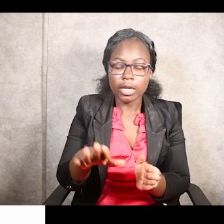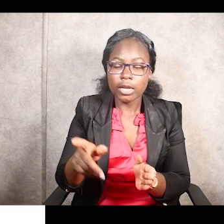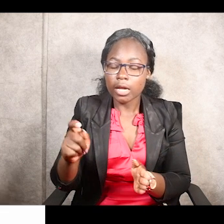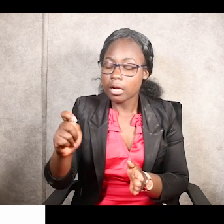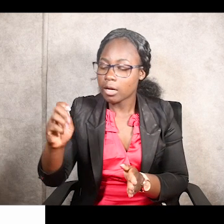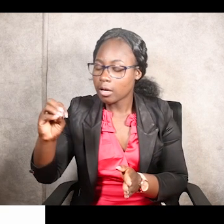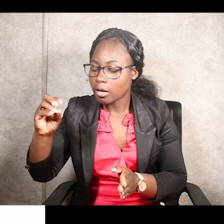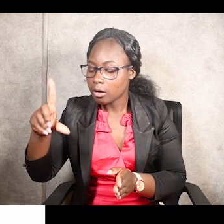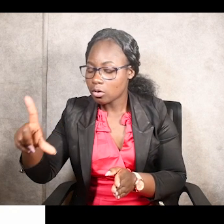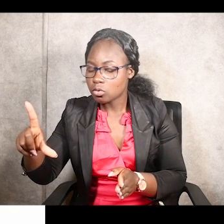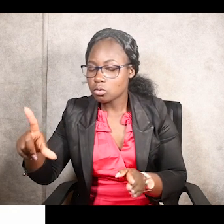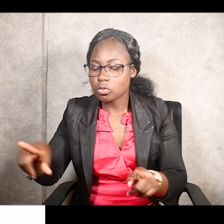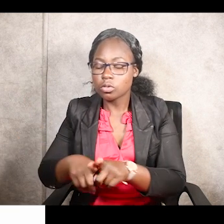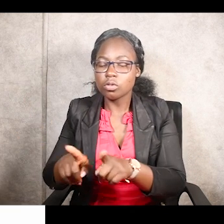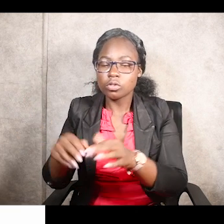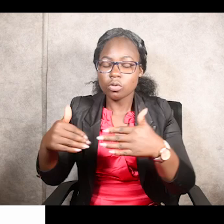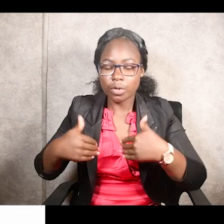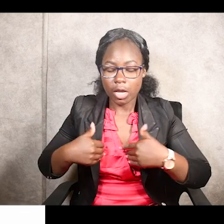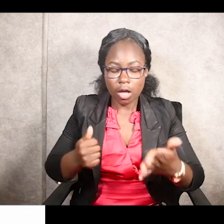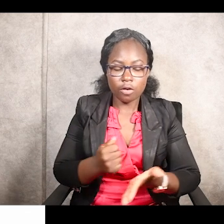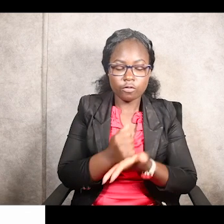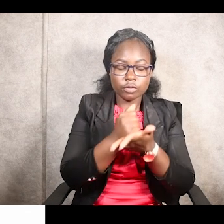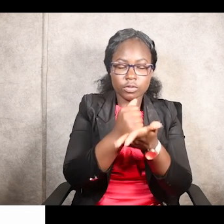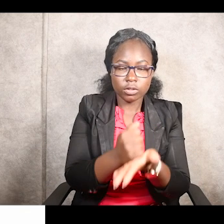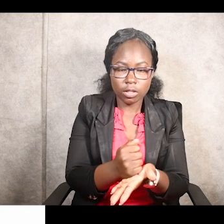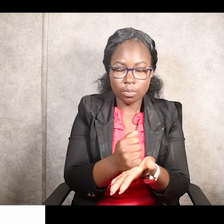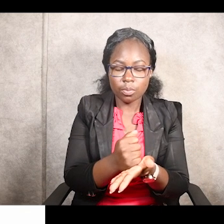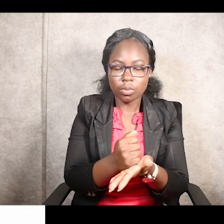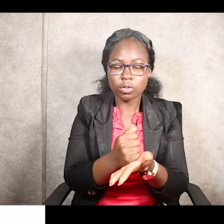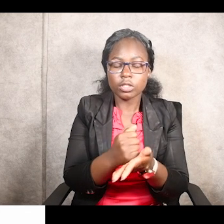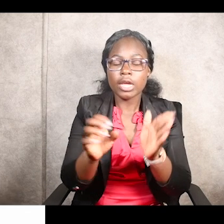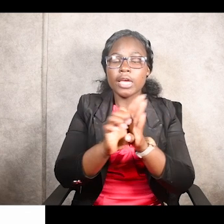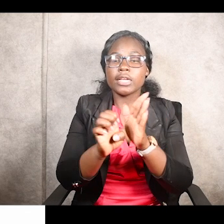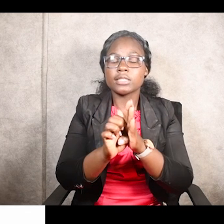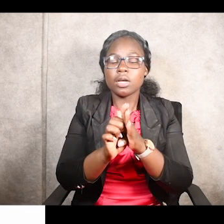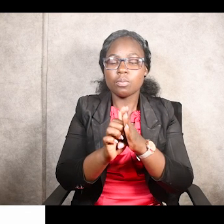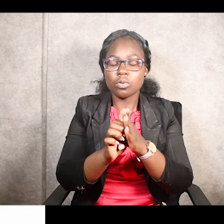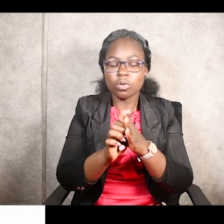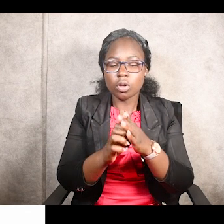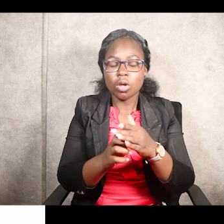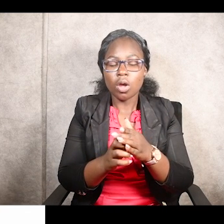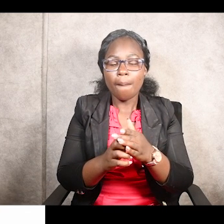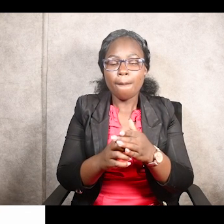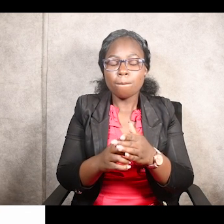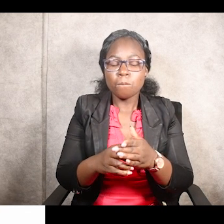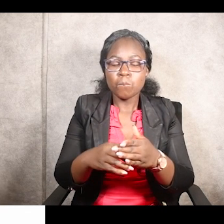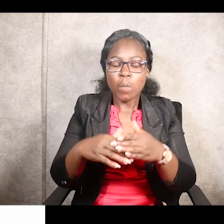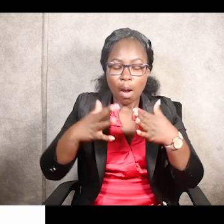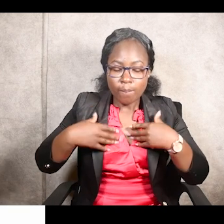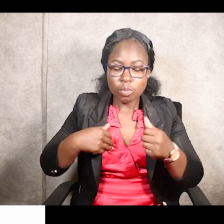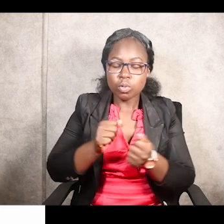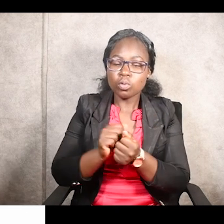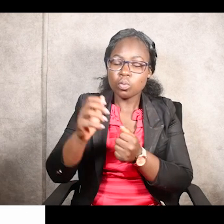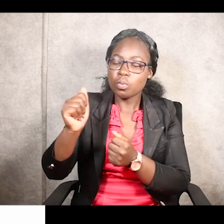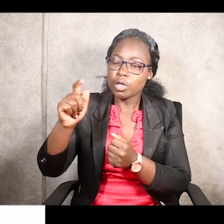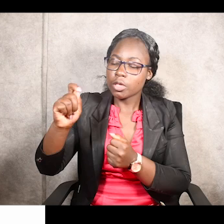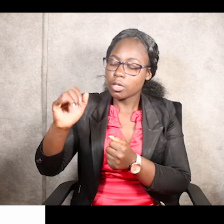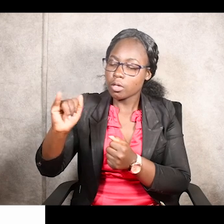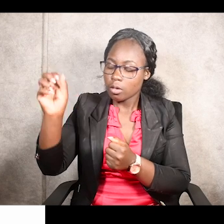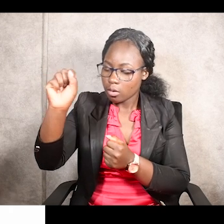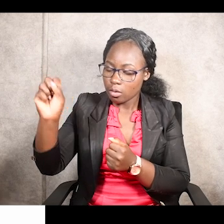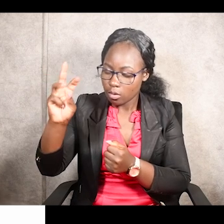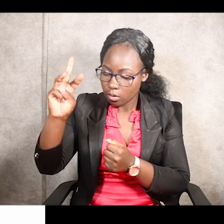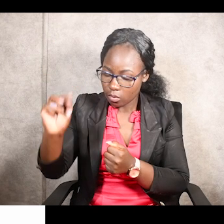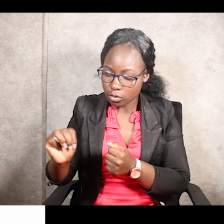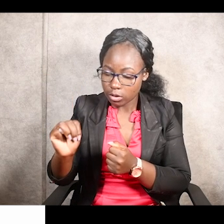tools. And we have cognitive support. For example, this is supporting for people who have, for example, autism. People cannot be able to recall a lot of things. They can be able to